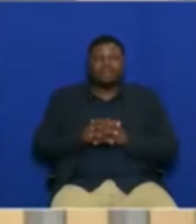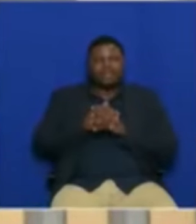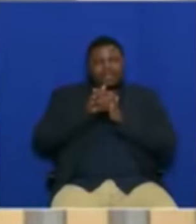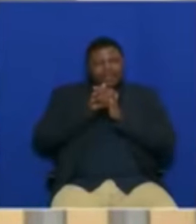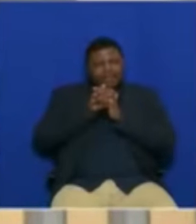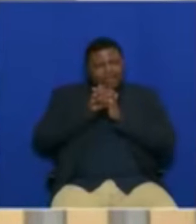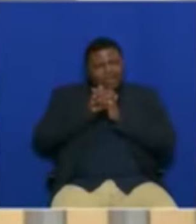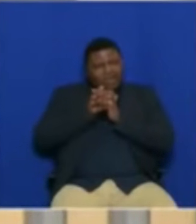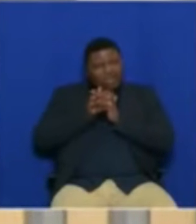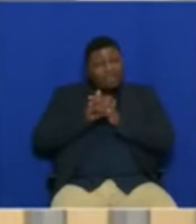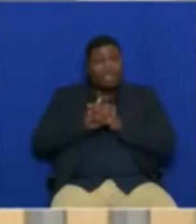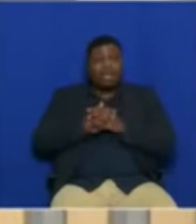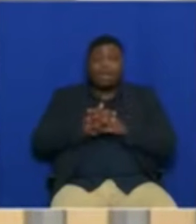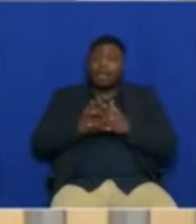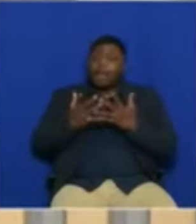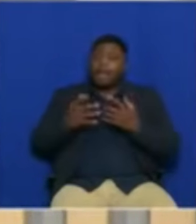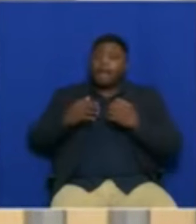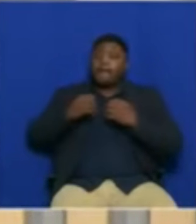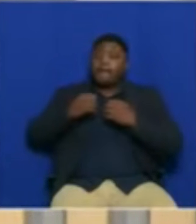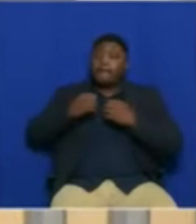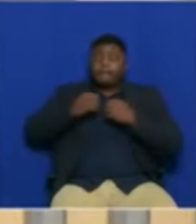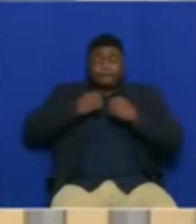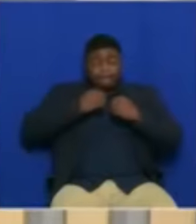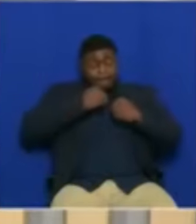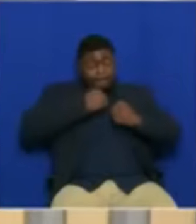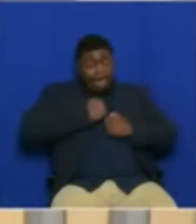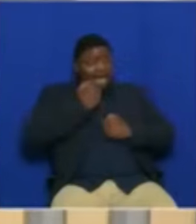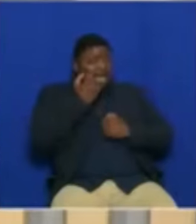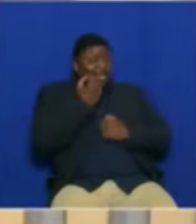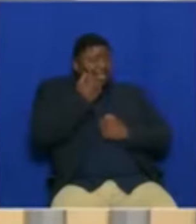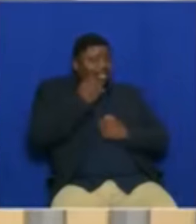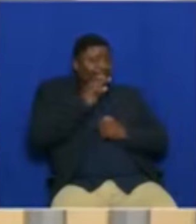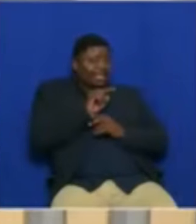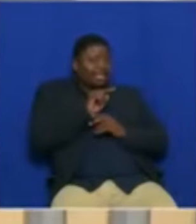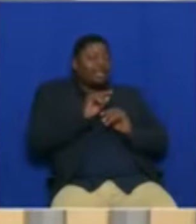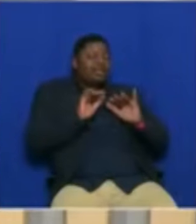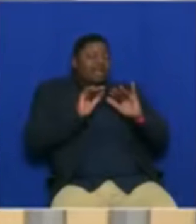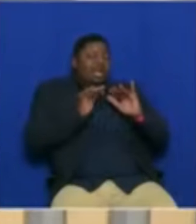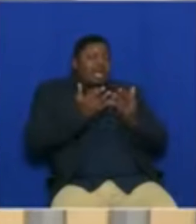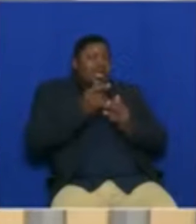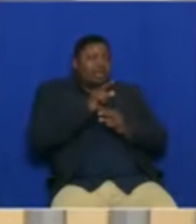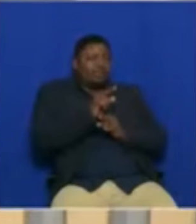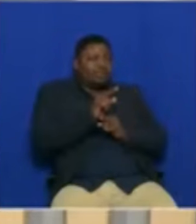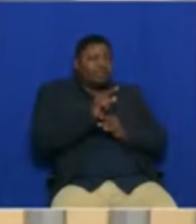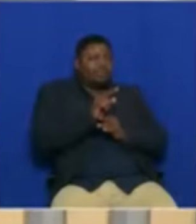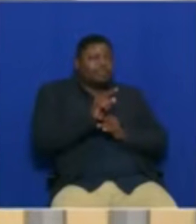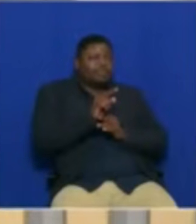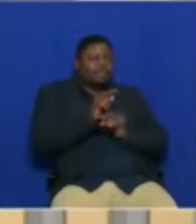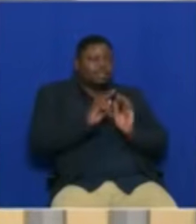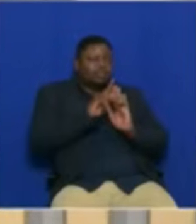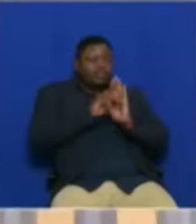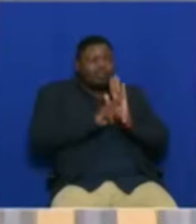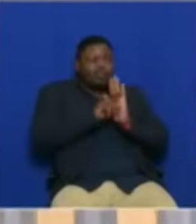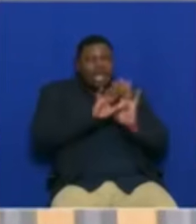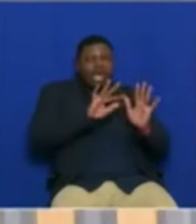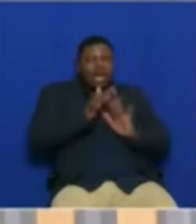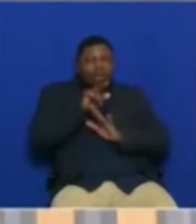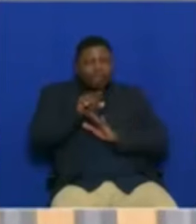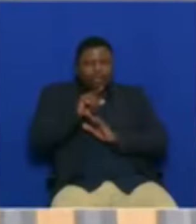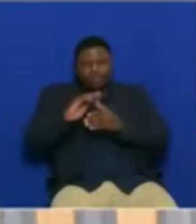there a policy on how we go about compiling, about our arrests in respect of the cases? It's more